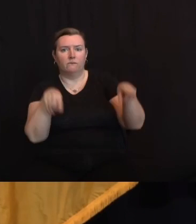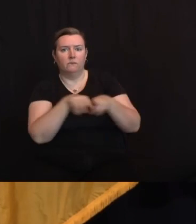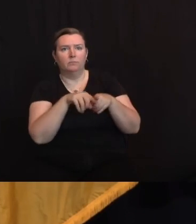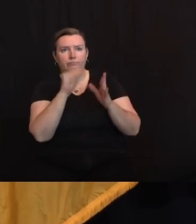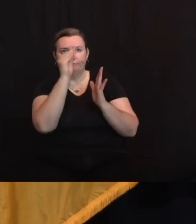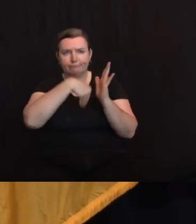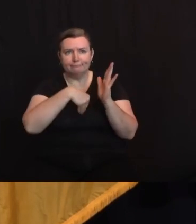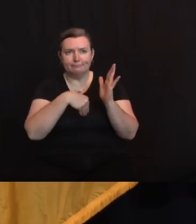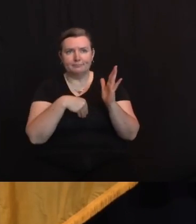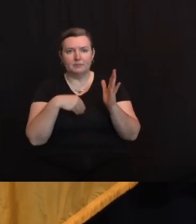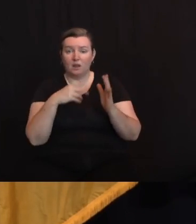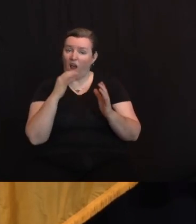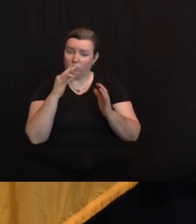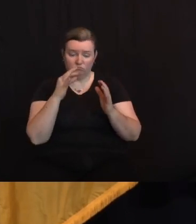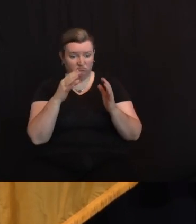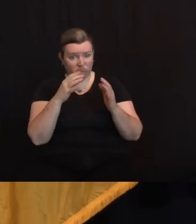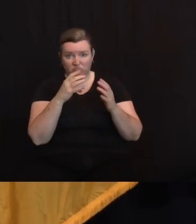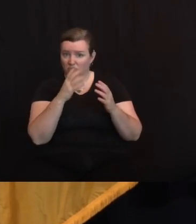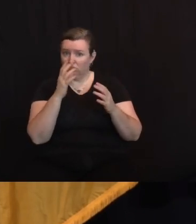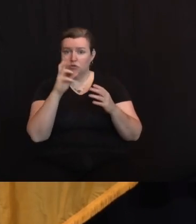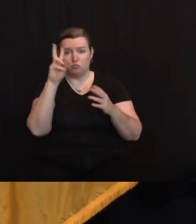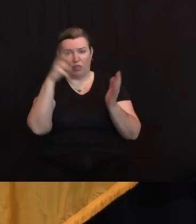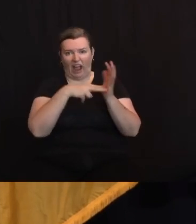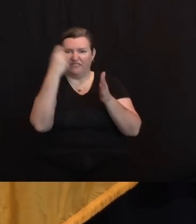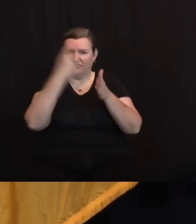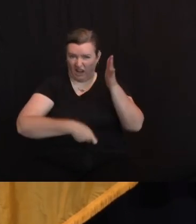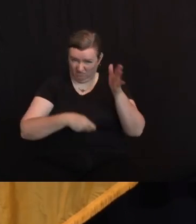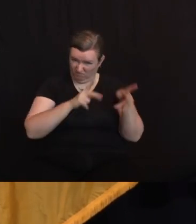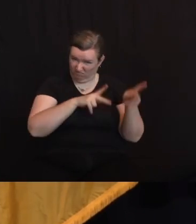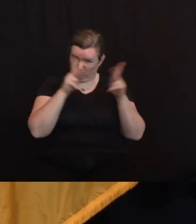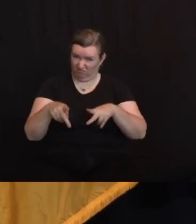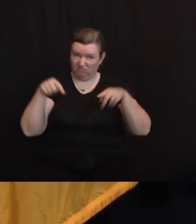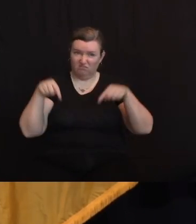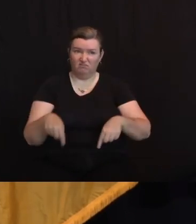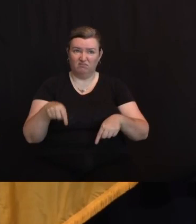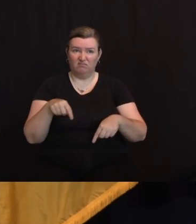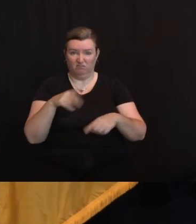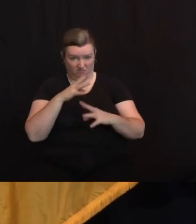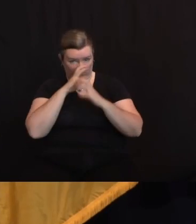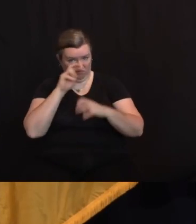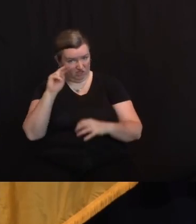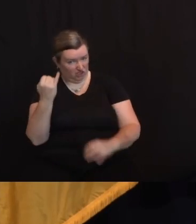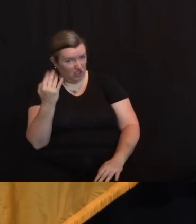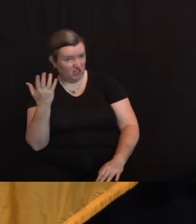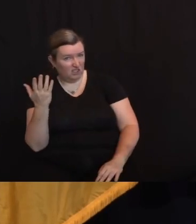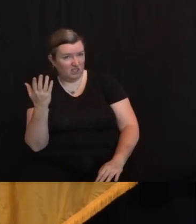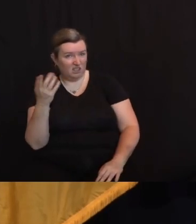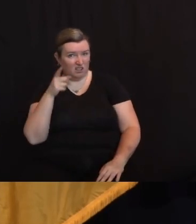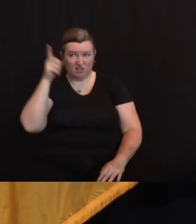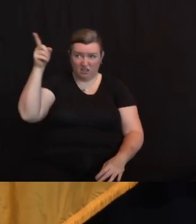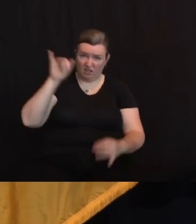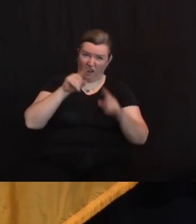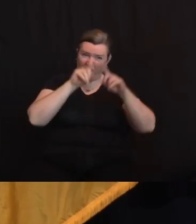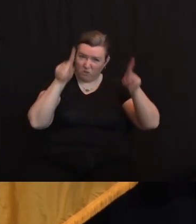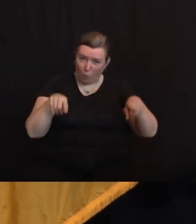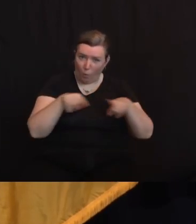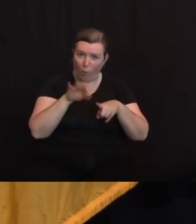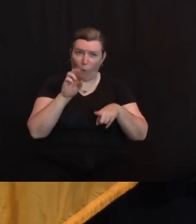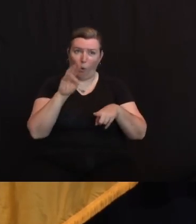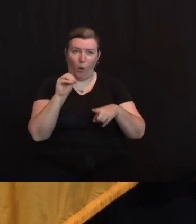comply. Will you consider enforcement for the travel advisory at any point? And is anything like that in terms of a form being done in Newark